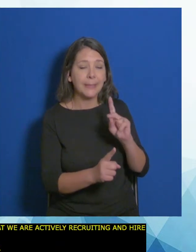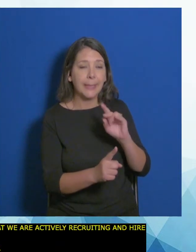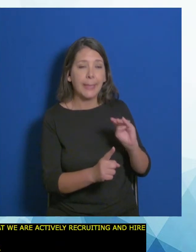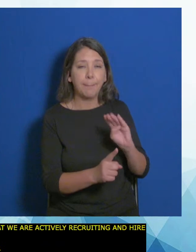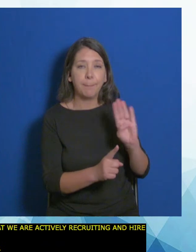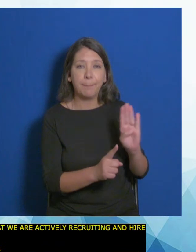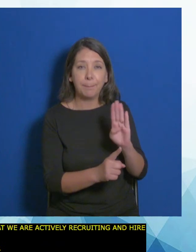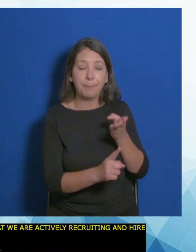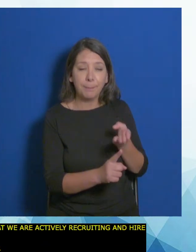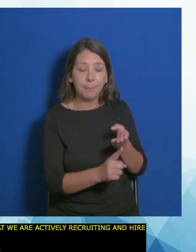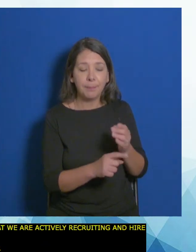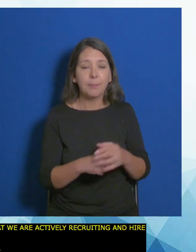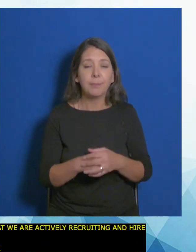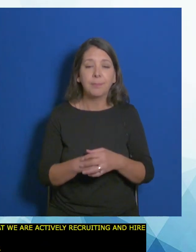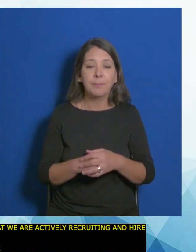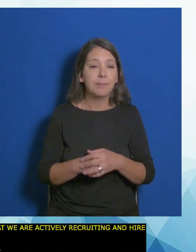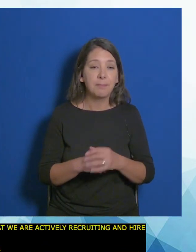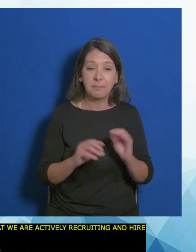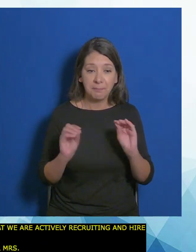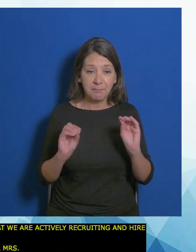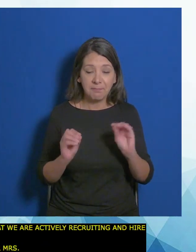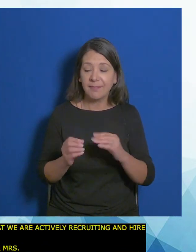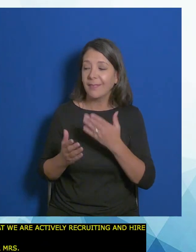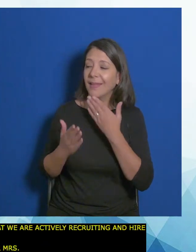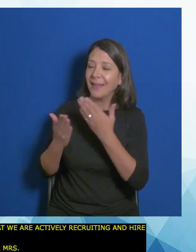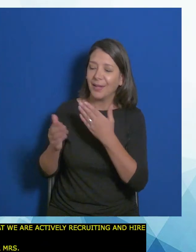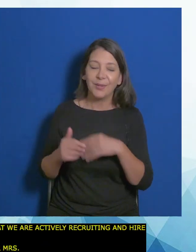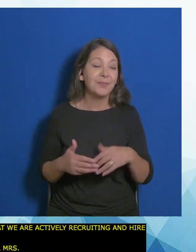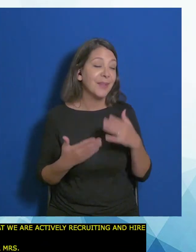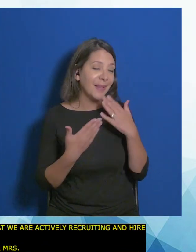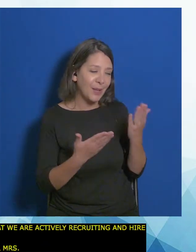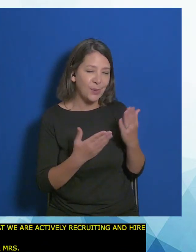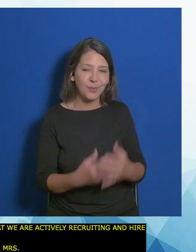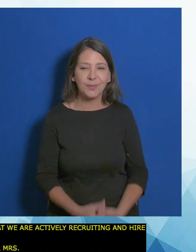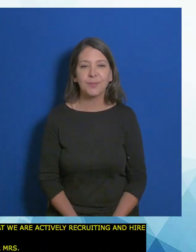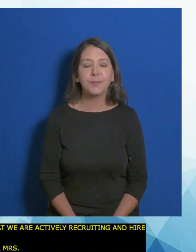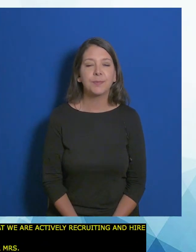Thank you. No, thank you.